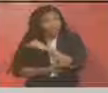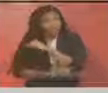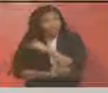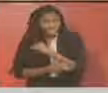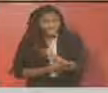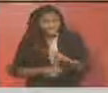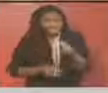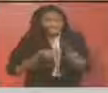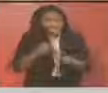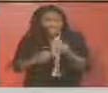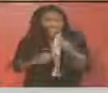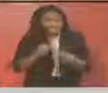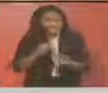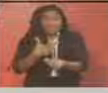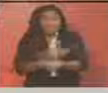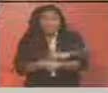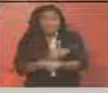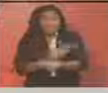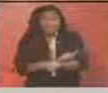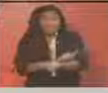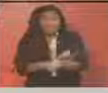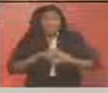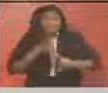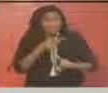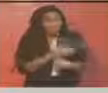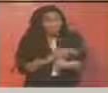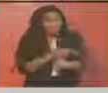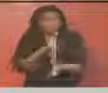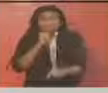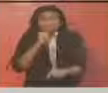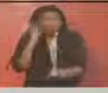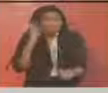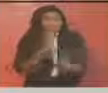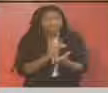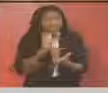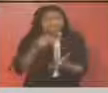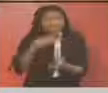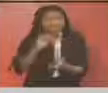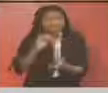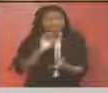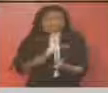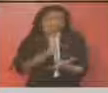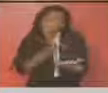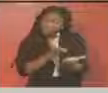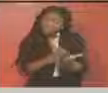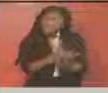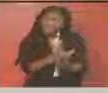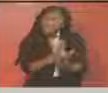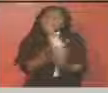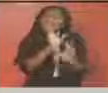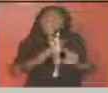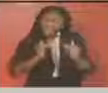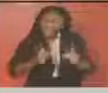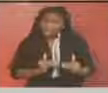using non-WHO approved vaccines, and that is their right as a sovereign